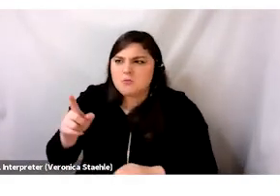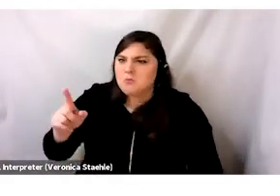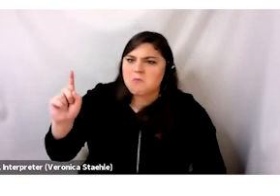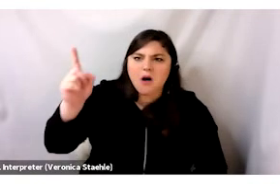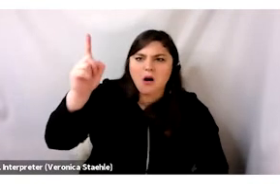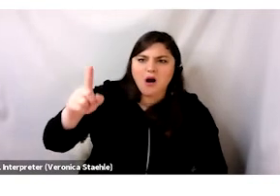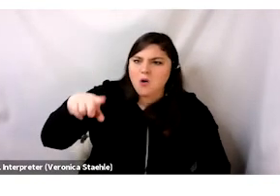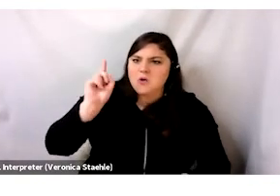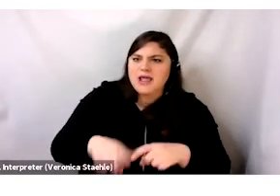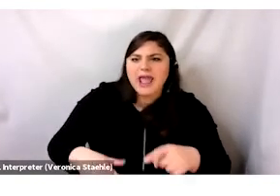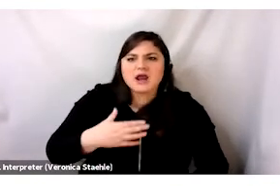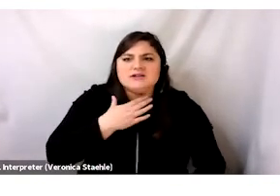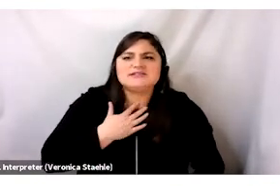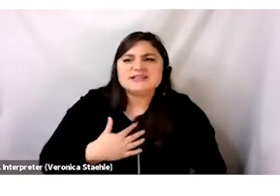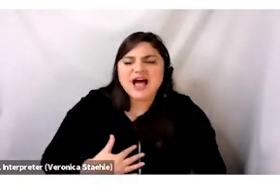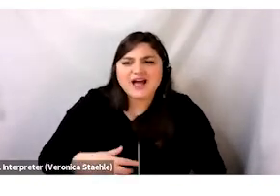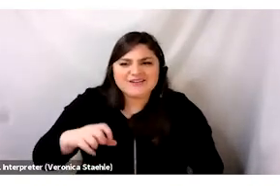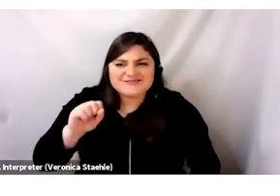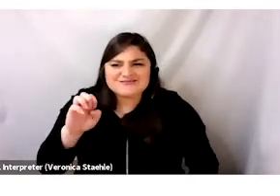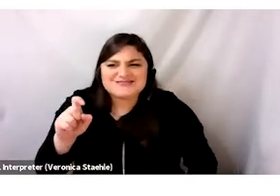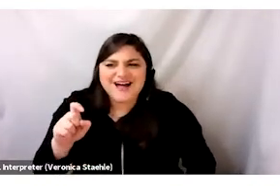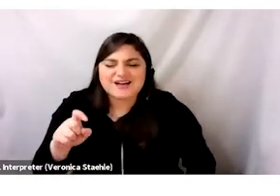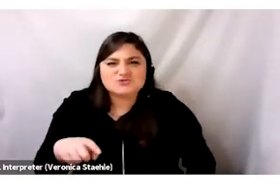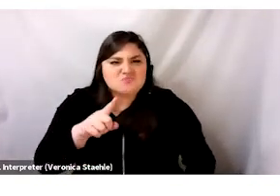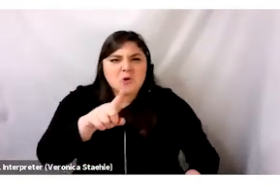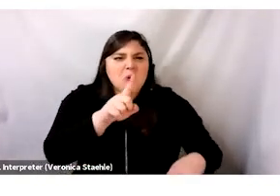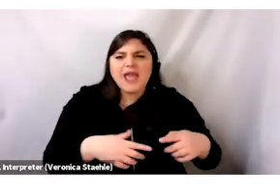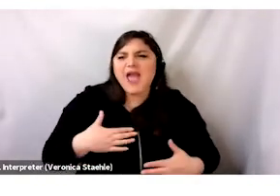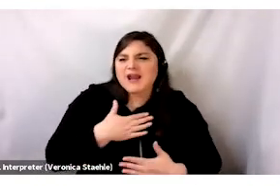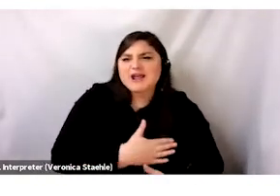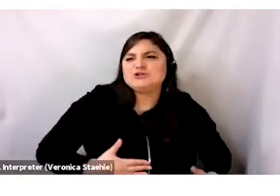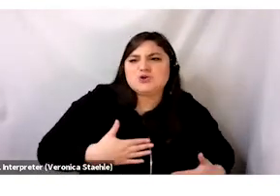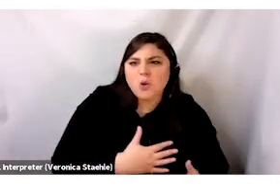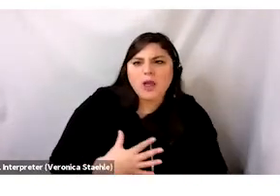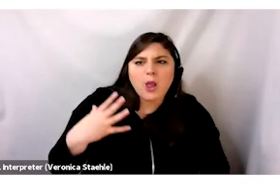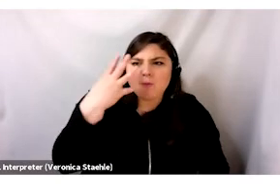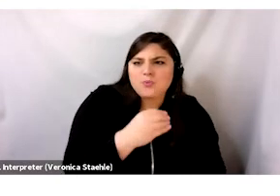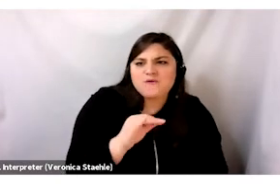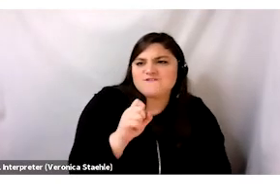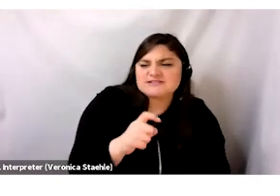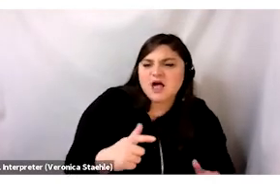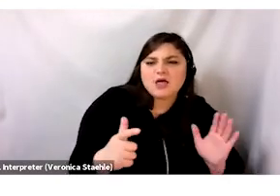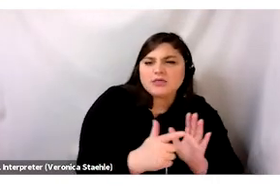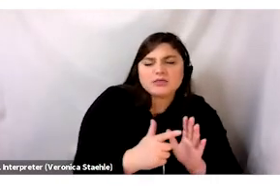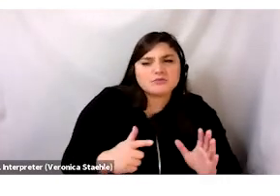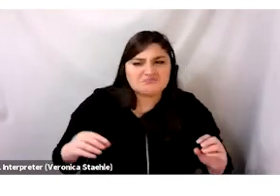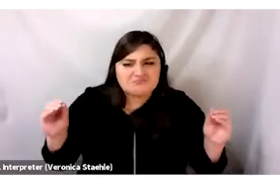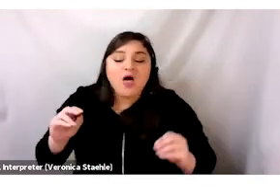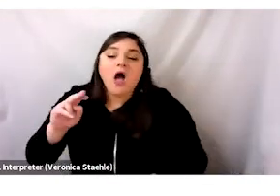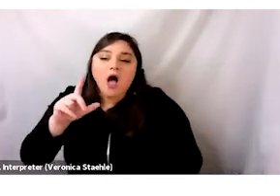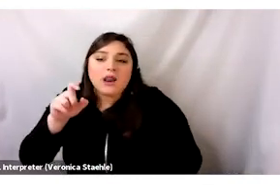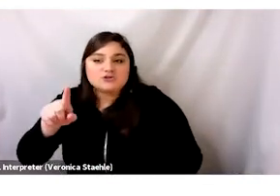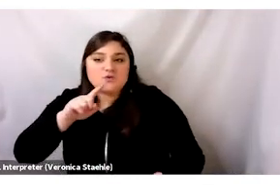against sexual desire or enjoying beautiful sexual relationships, unless you've taken a vow